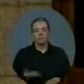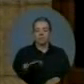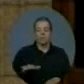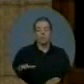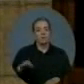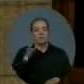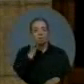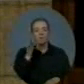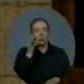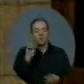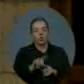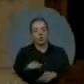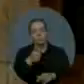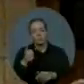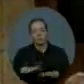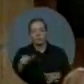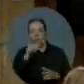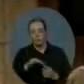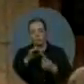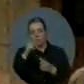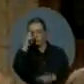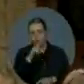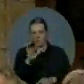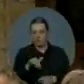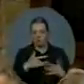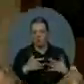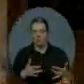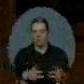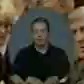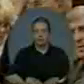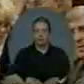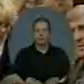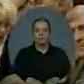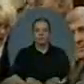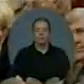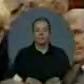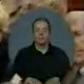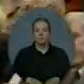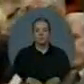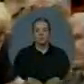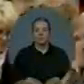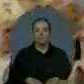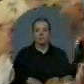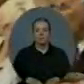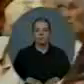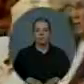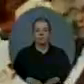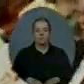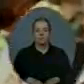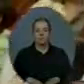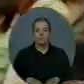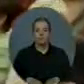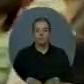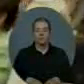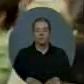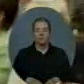a priority for him? The Honourable Minister of Indian Affairs and Northern Development. Well, Mr. Speaker, of course, I won't say that. I do find